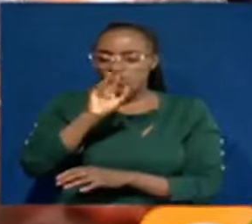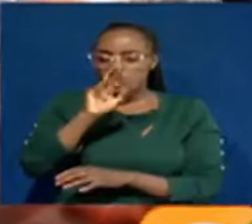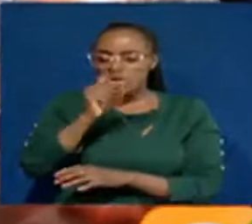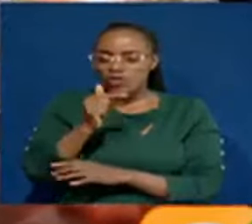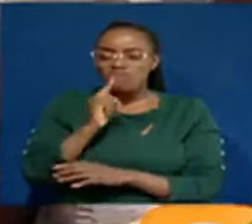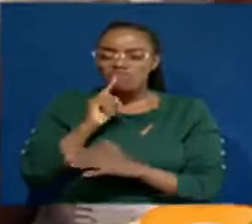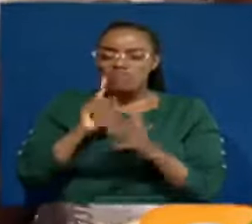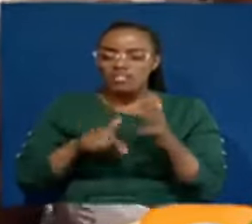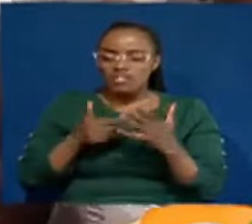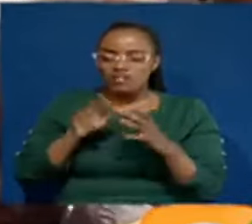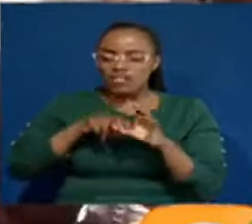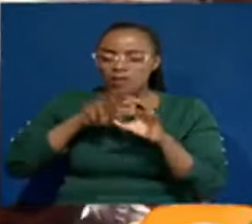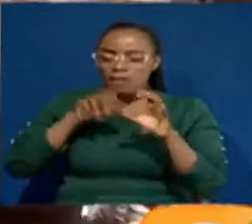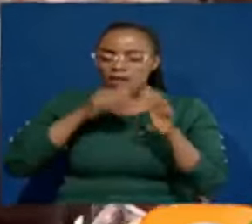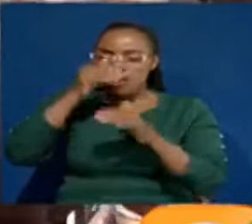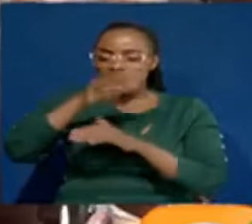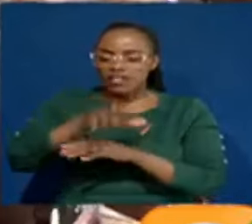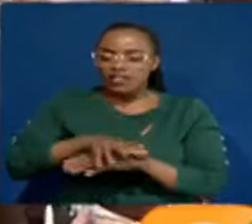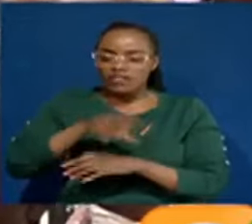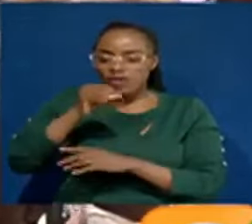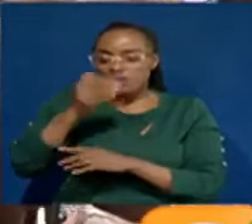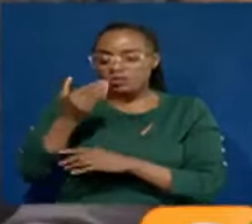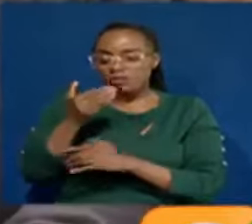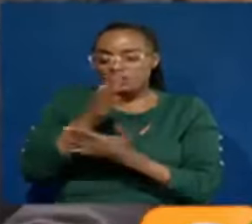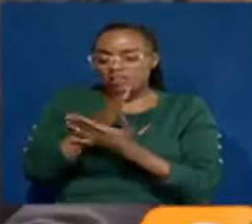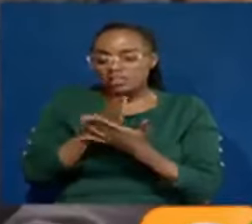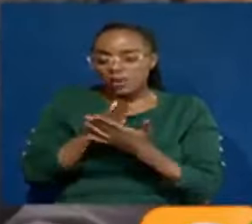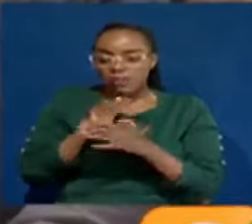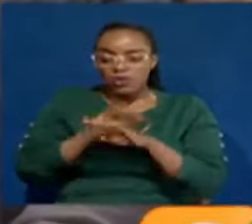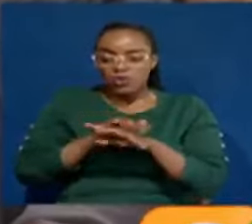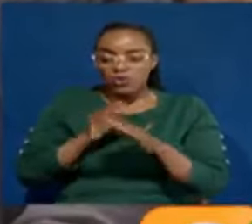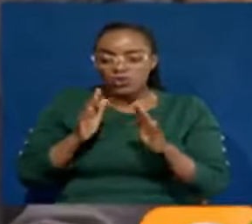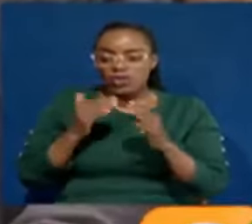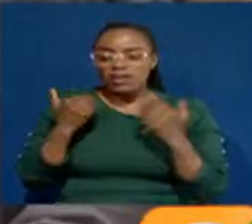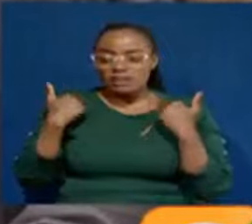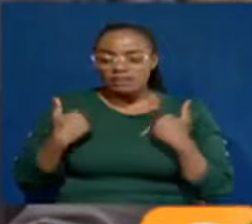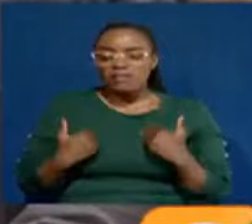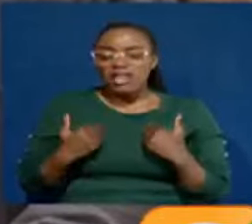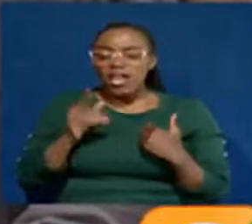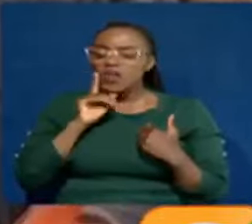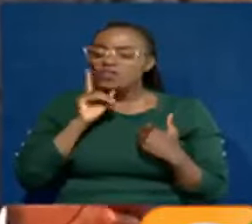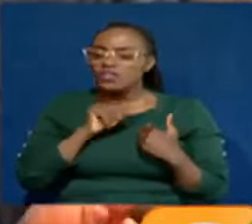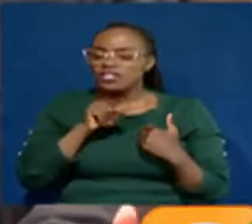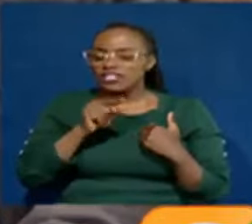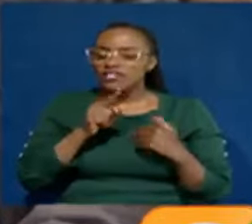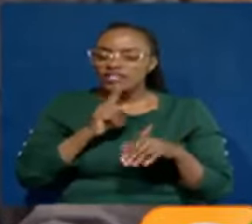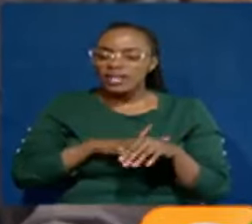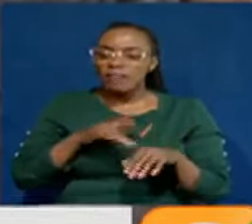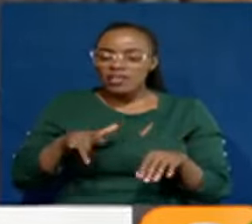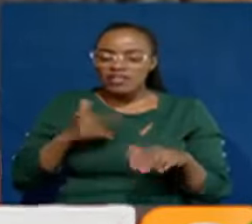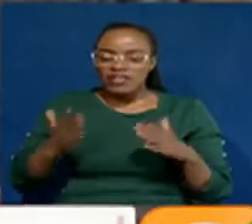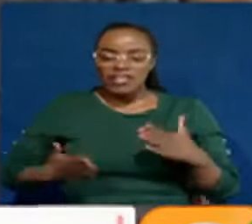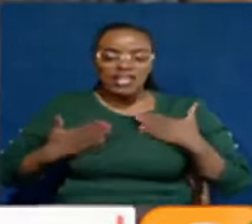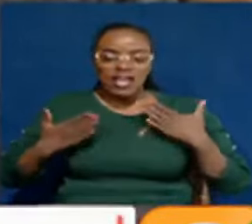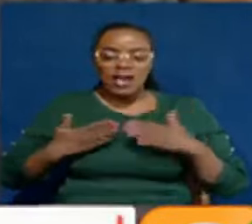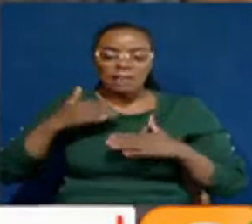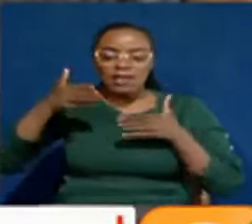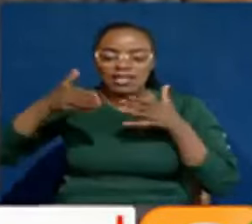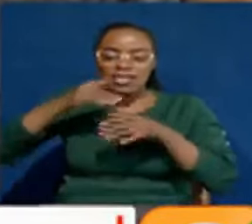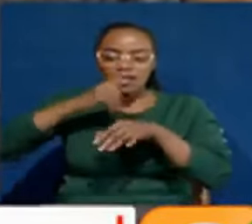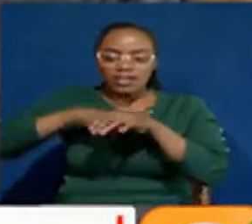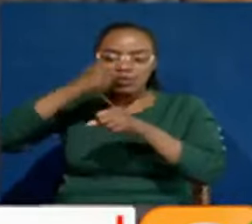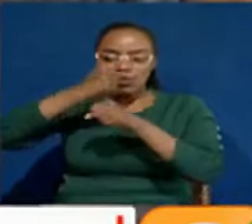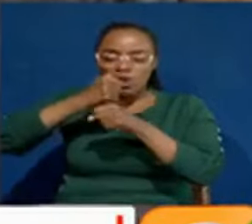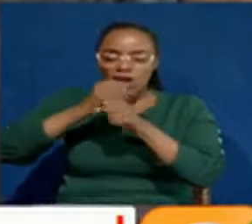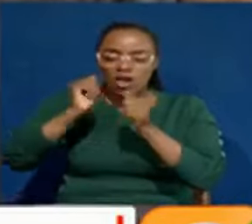county after finding greener pastures elsewhere. So I go with my head high that when we are here, we've worked very well with